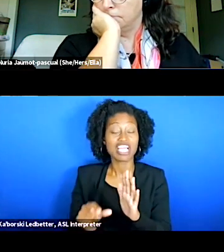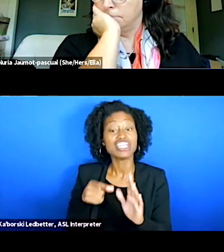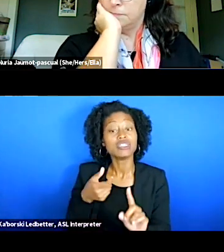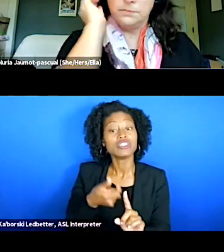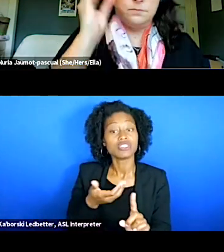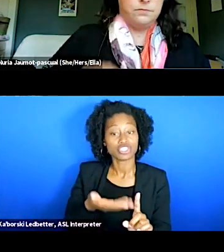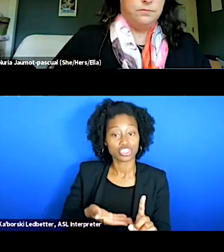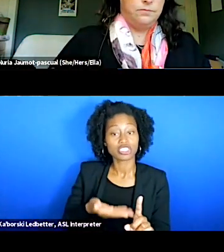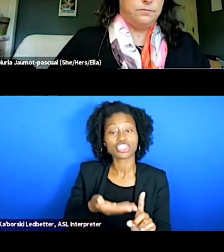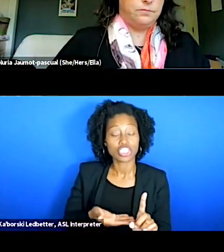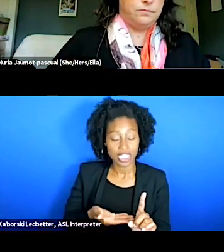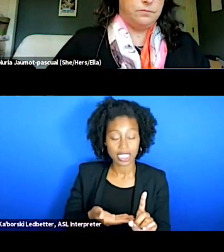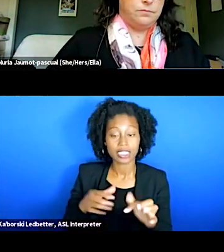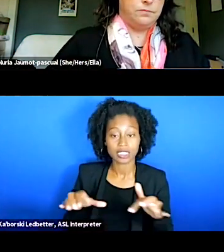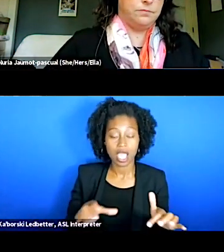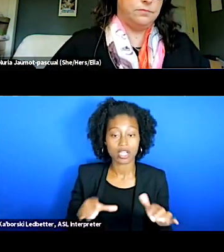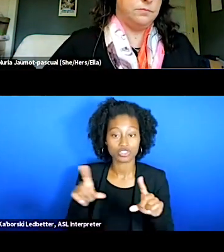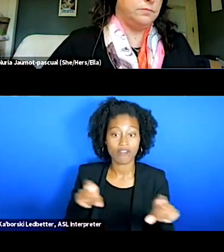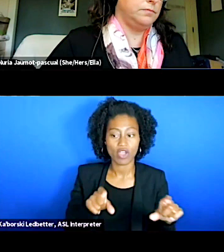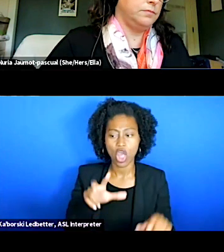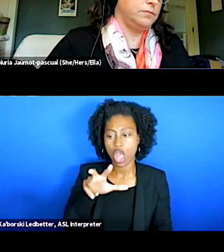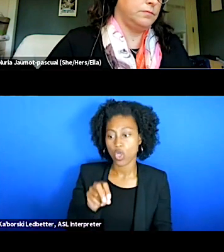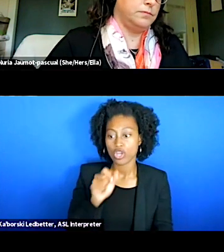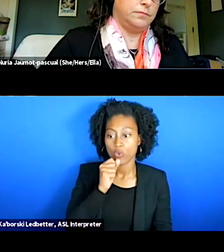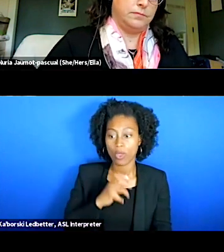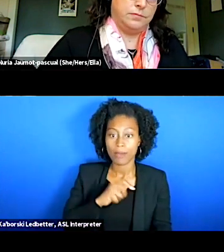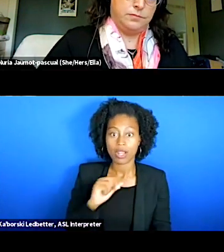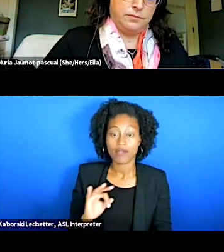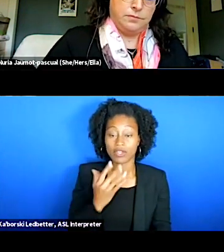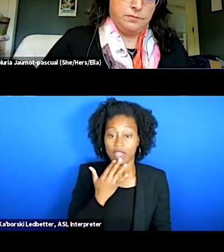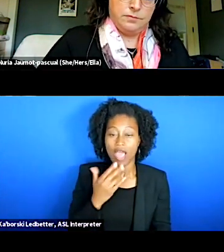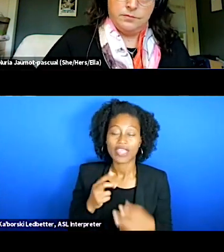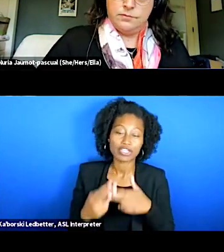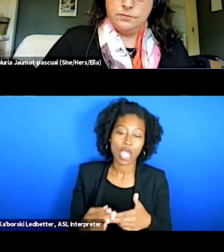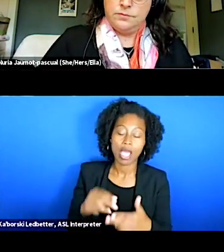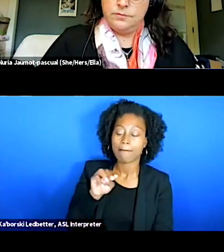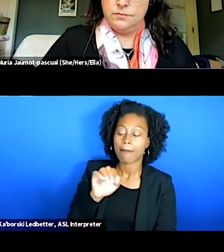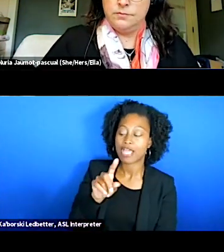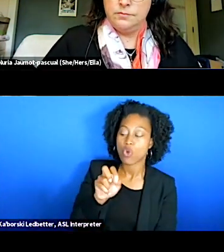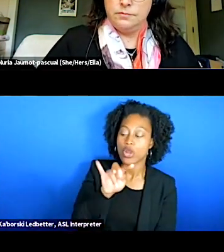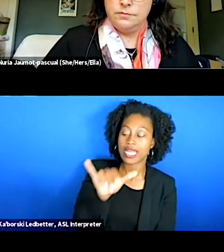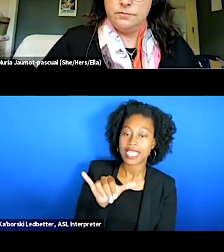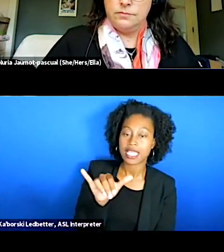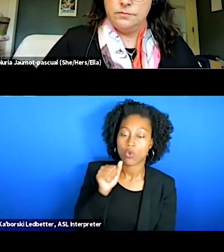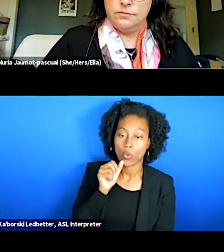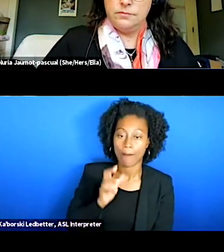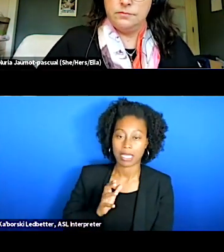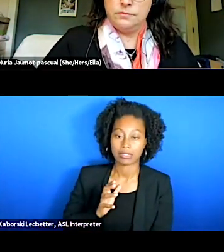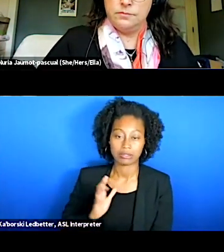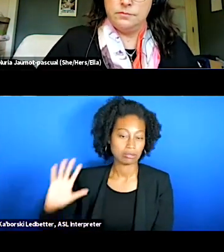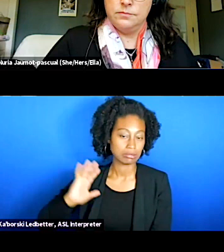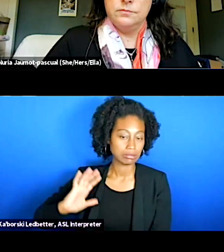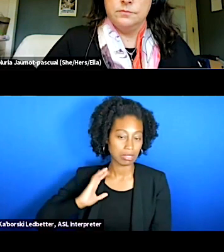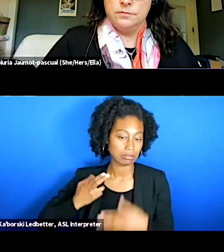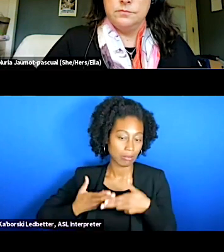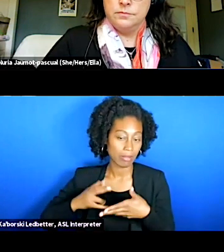They did a survey of 30 women of color. They called them minority women at the time, who were scientists